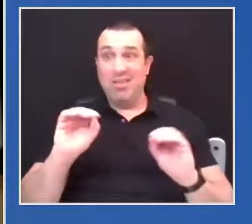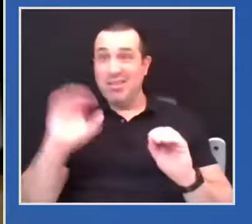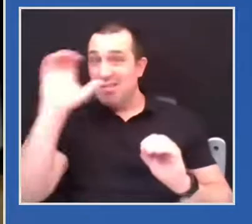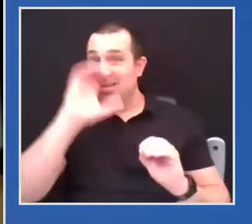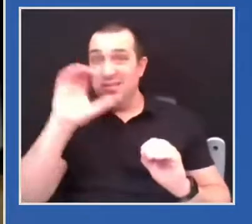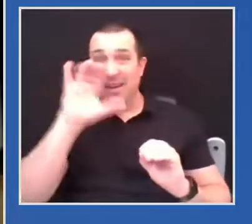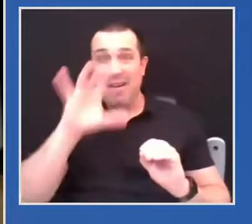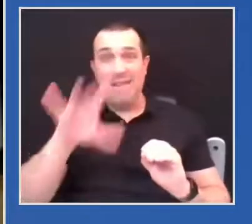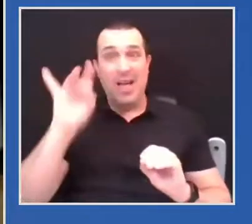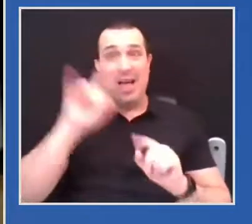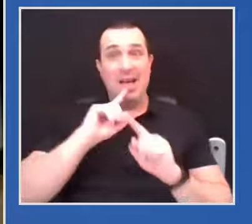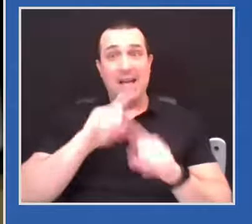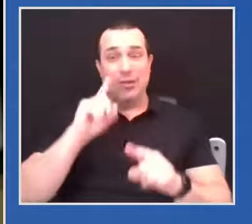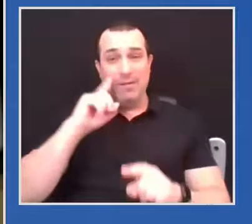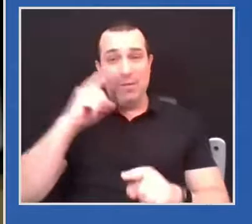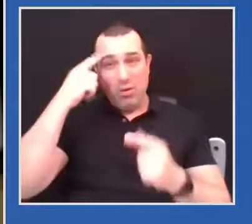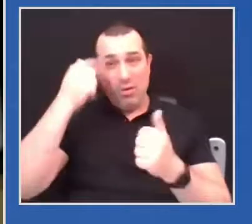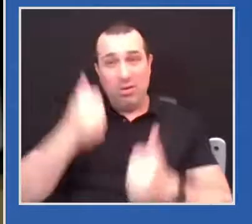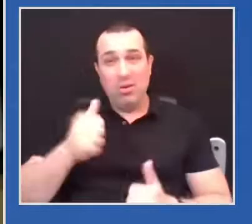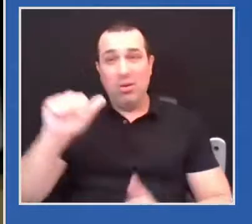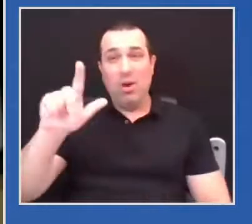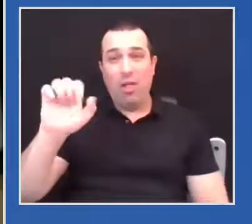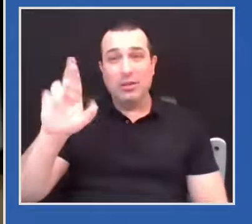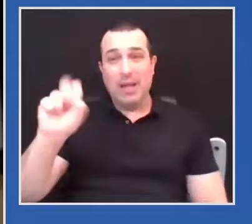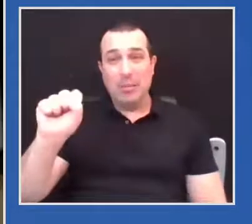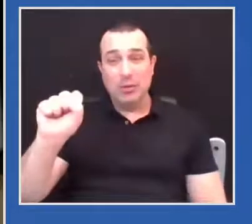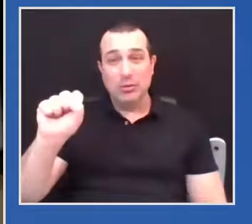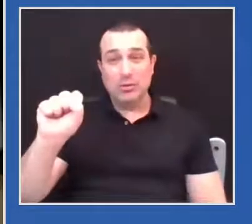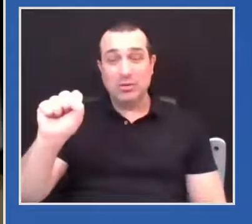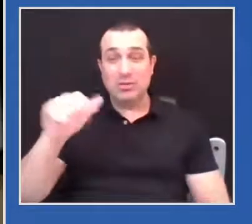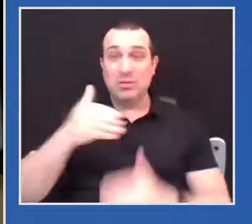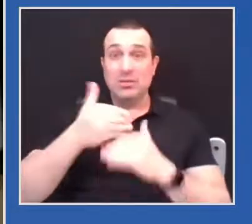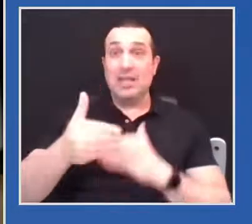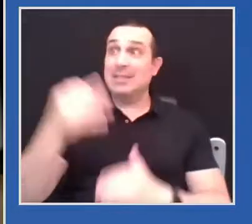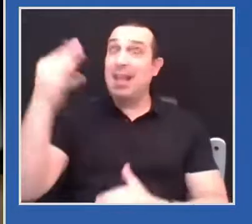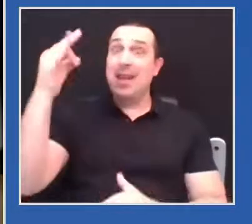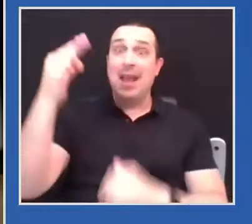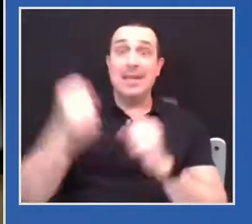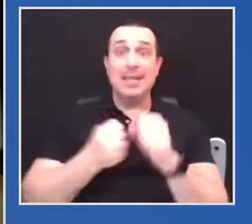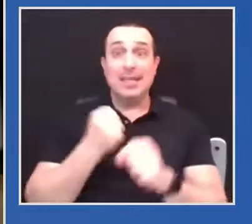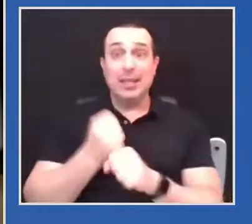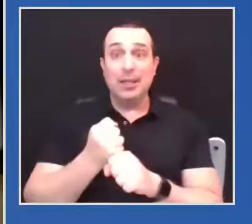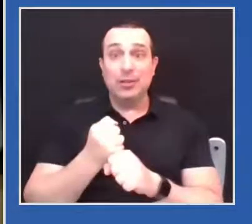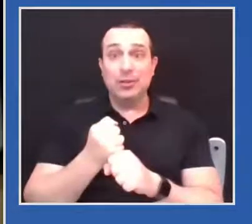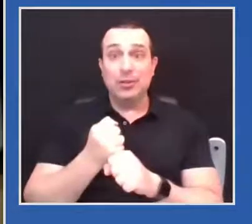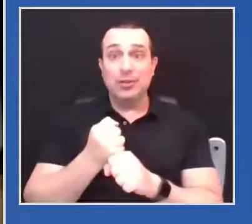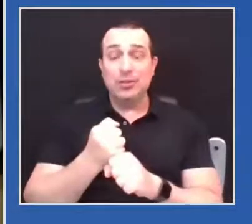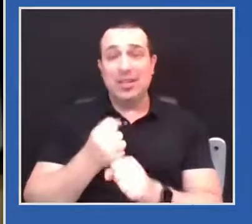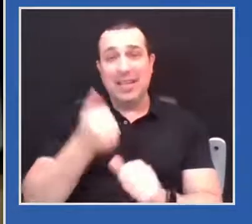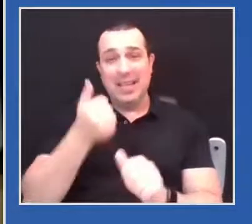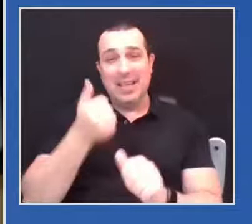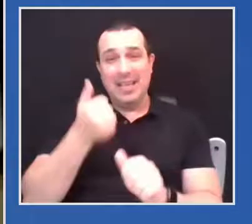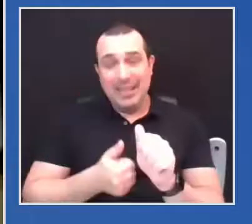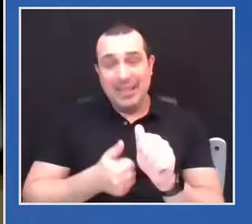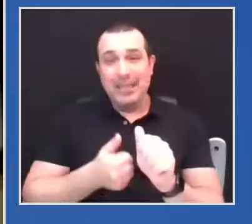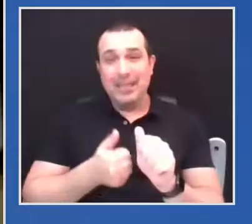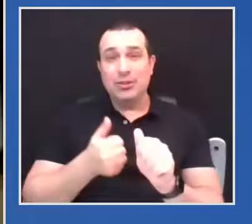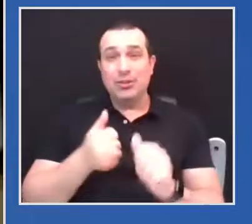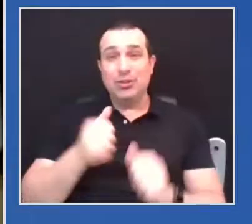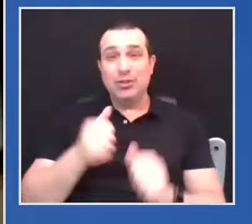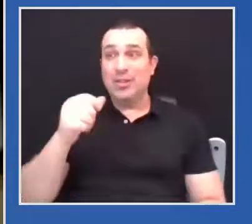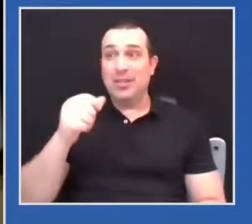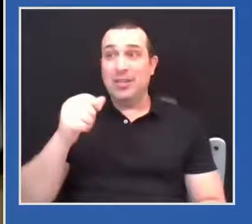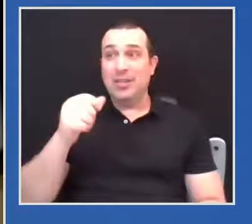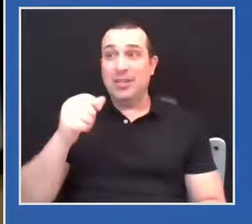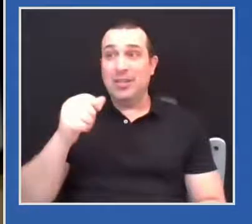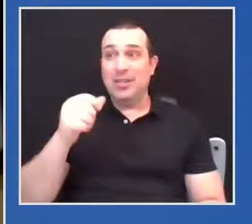answer to Alzheimer's, within the next 19 years, every single solitary bed that exists in the United